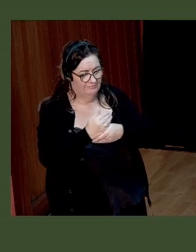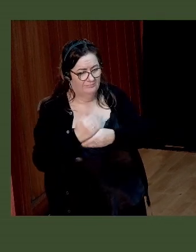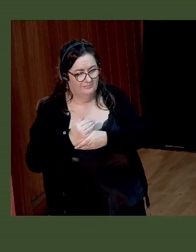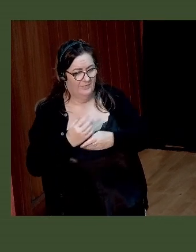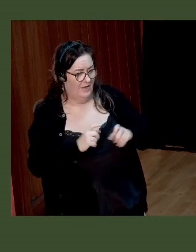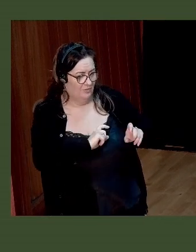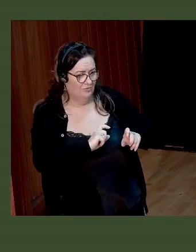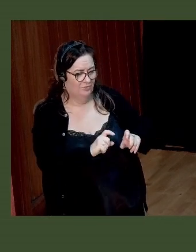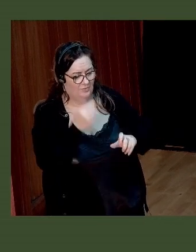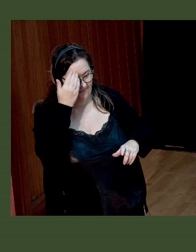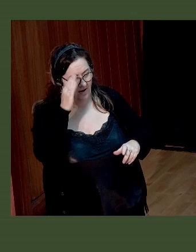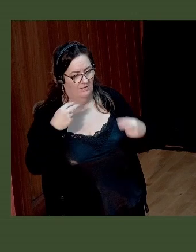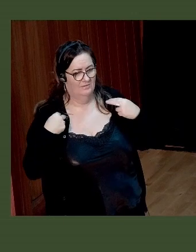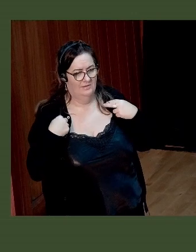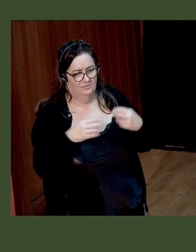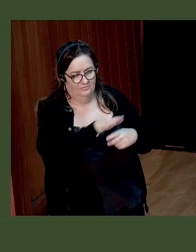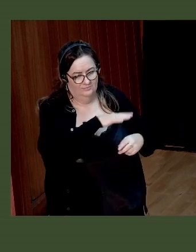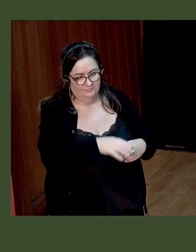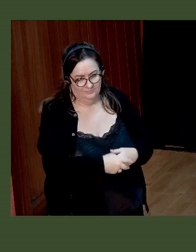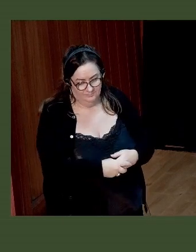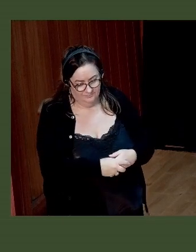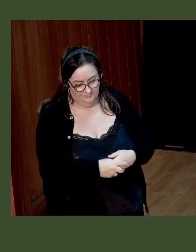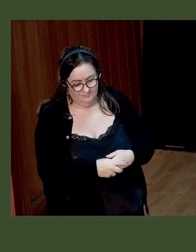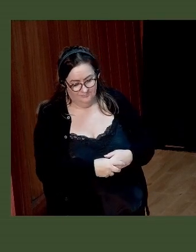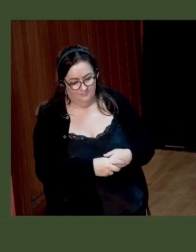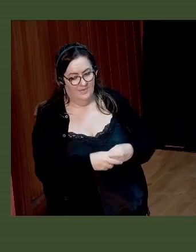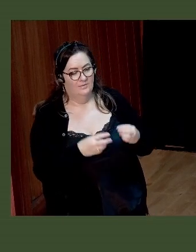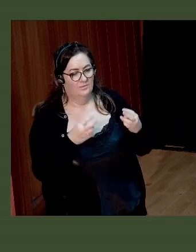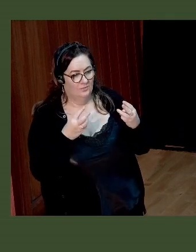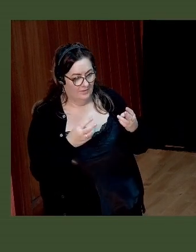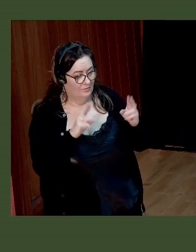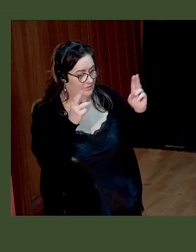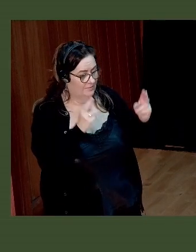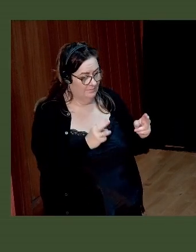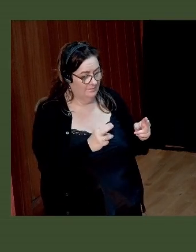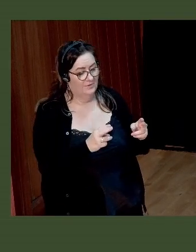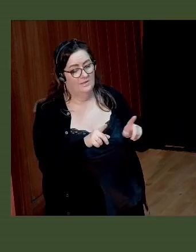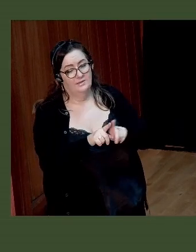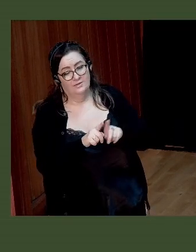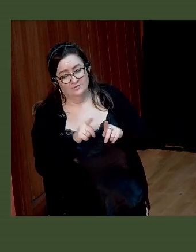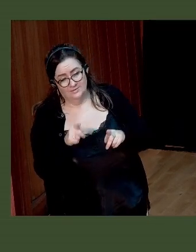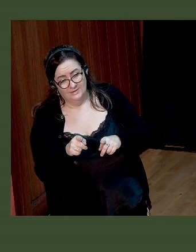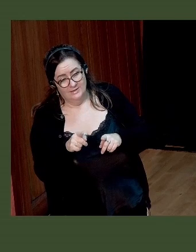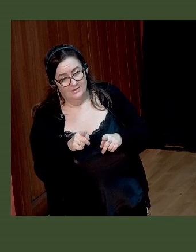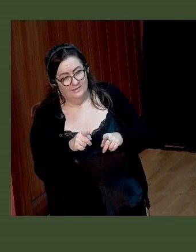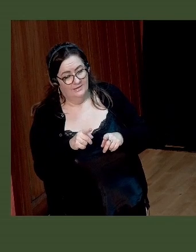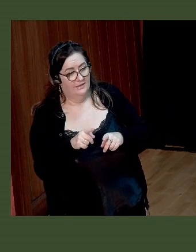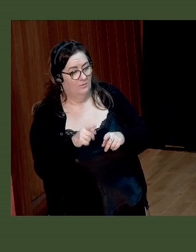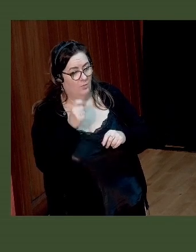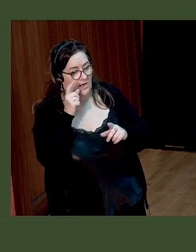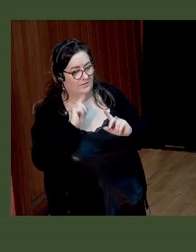related to the preservation of the Gaeltacht and was declining, and on the one hand, and on the other hand, aware of the